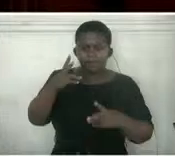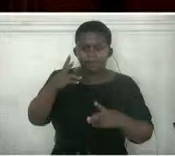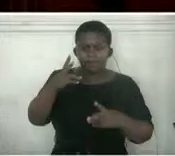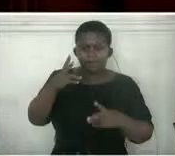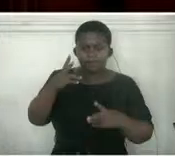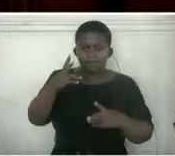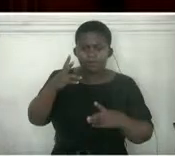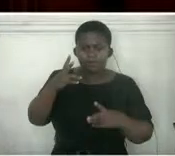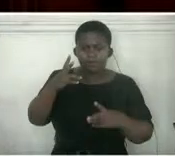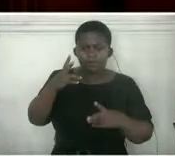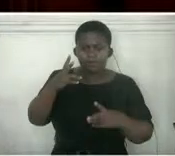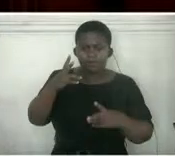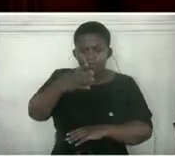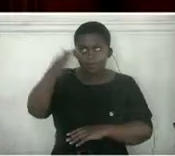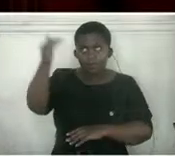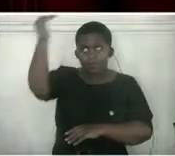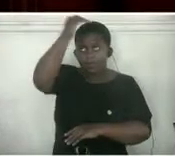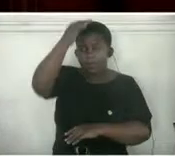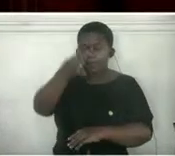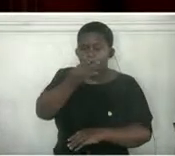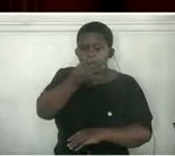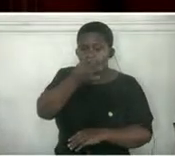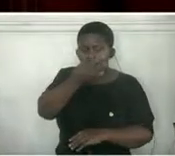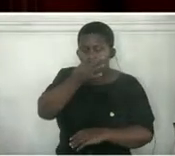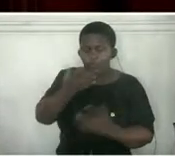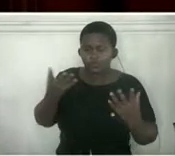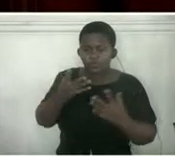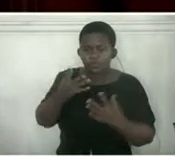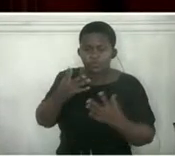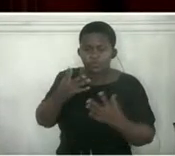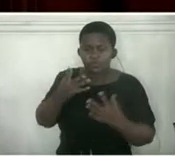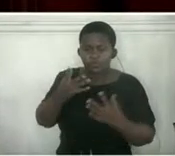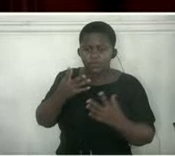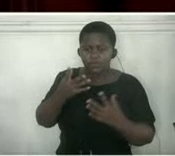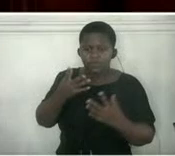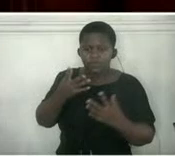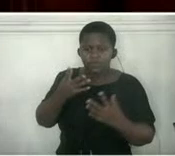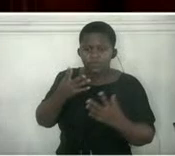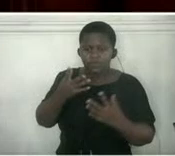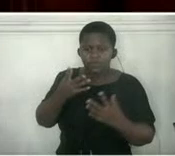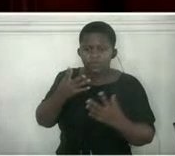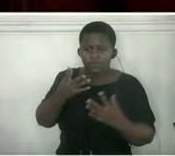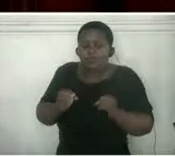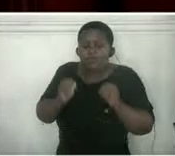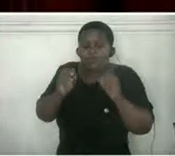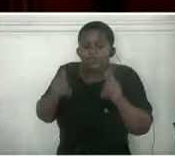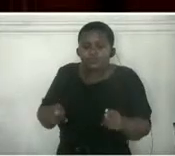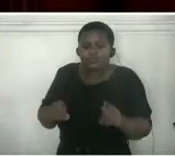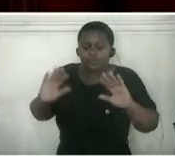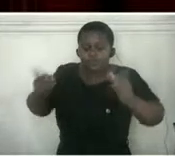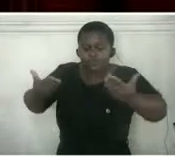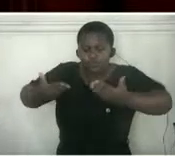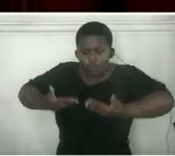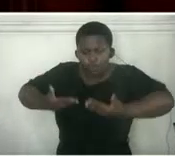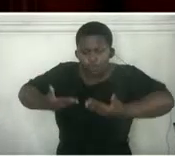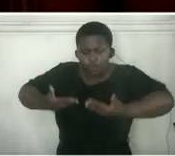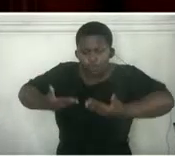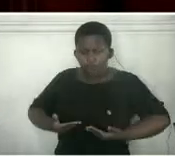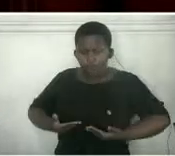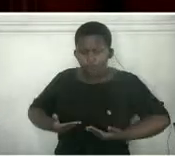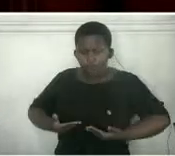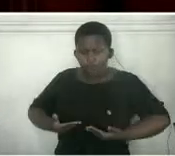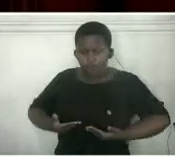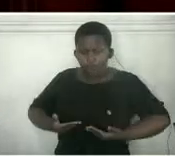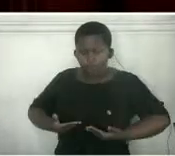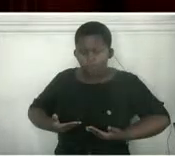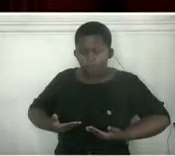the Bulls of Tshwane. We also take this opportunity to welcome with open arms